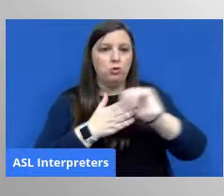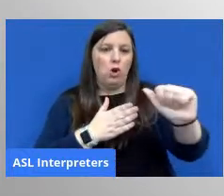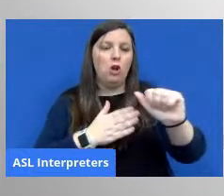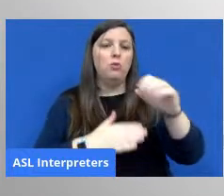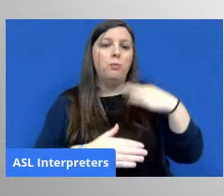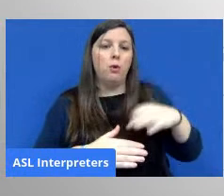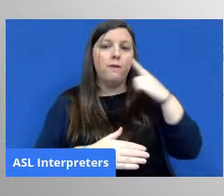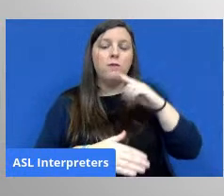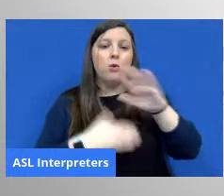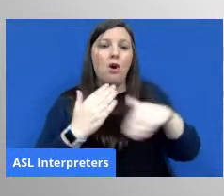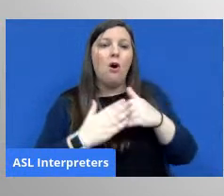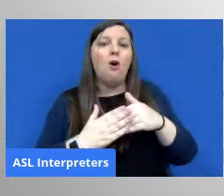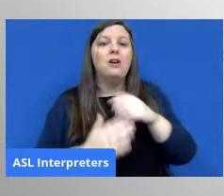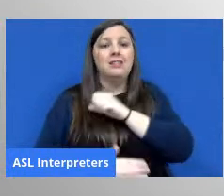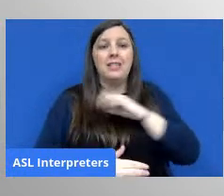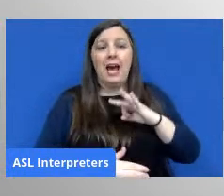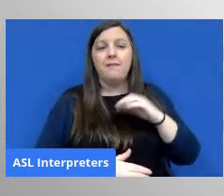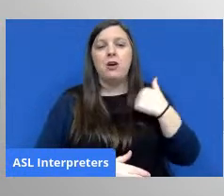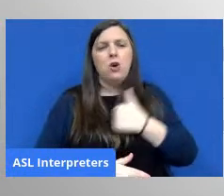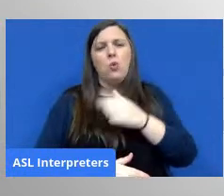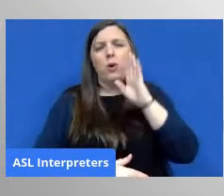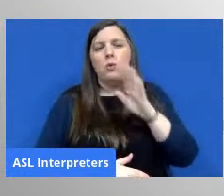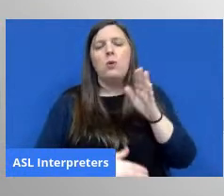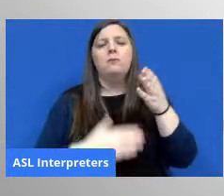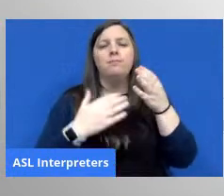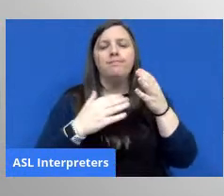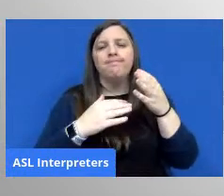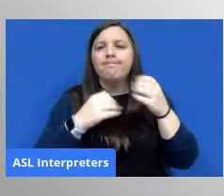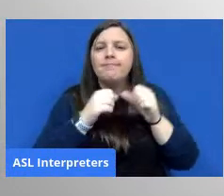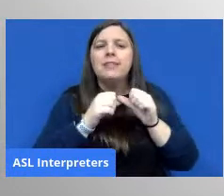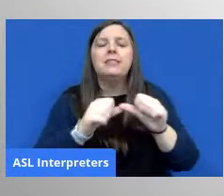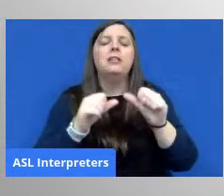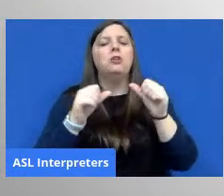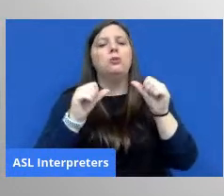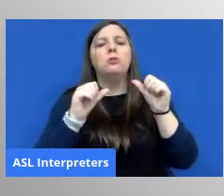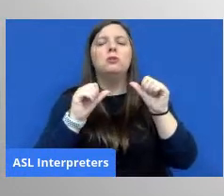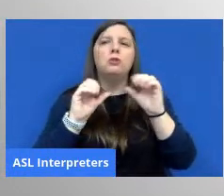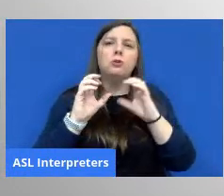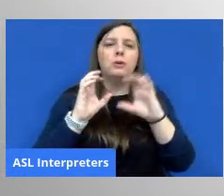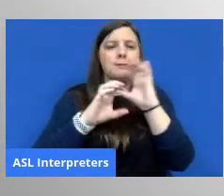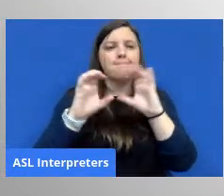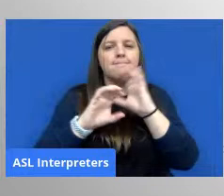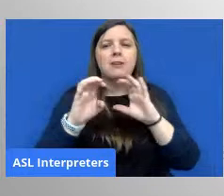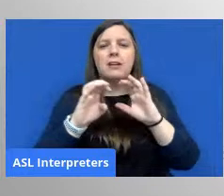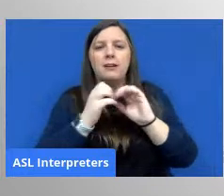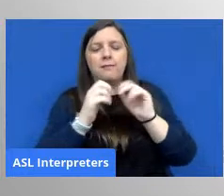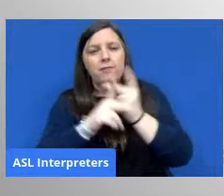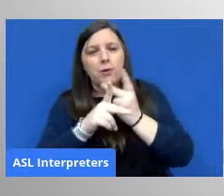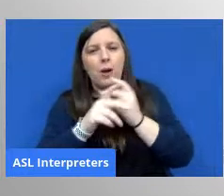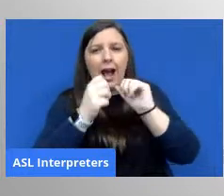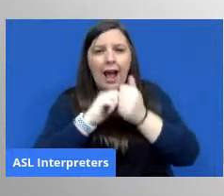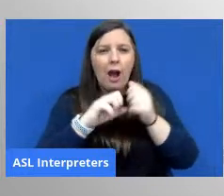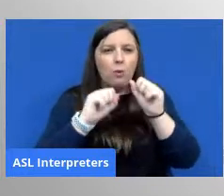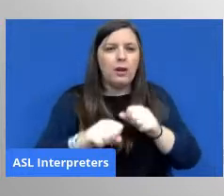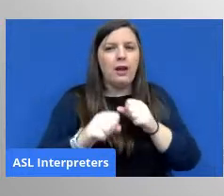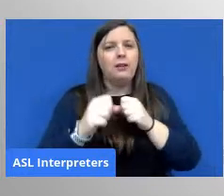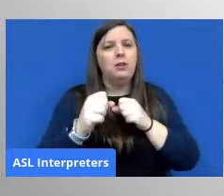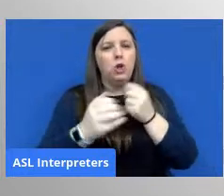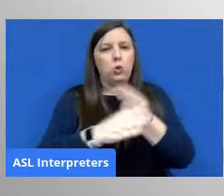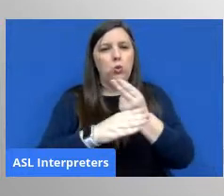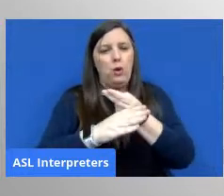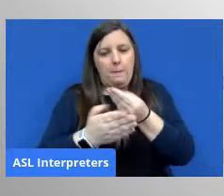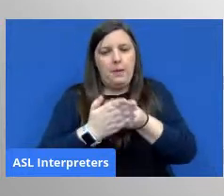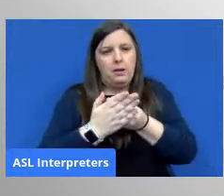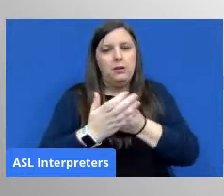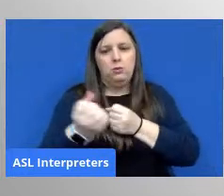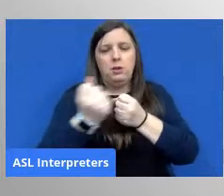to explore ways that we can utilize our funds to also support our staff and show appreciation